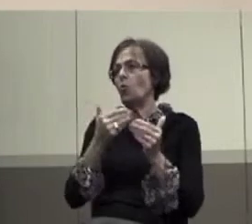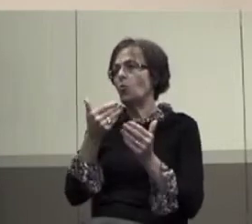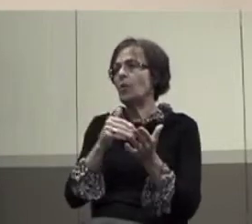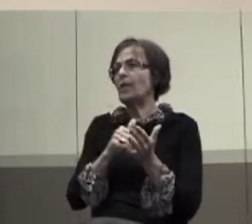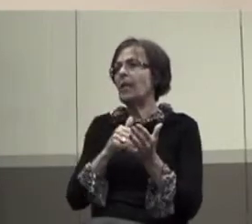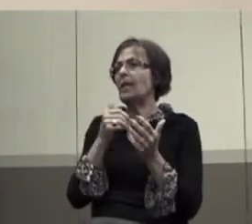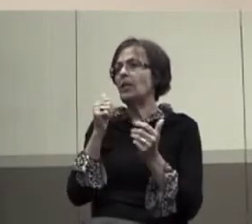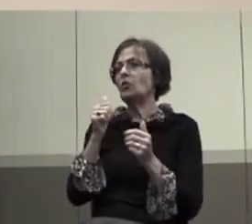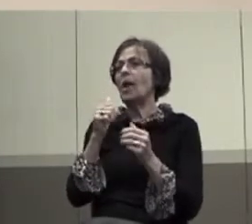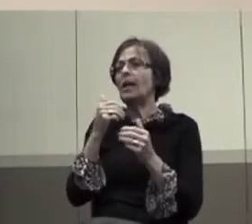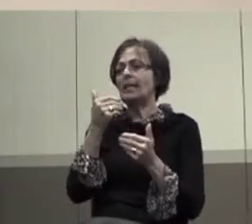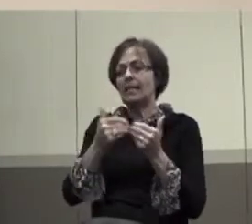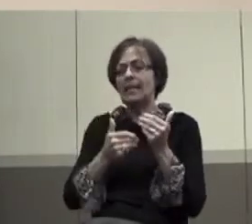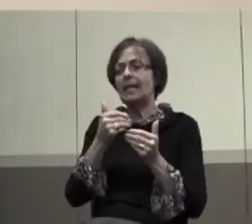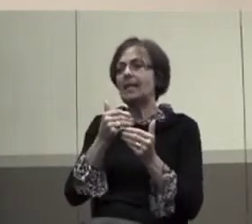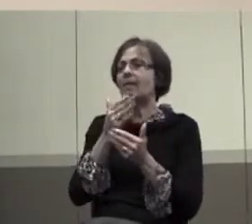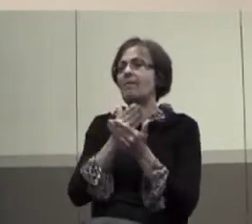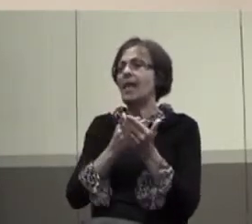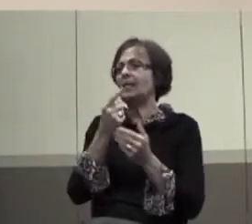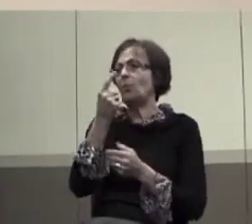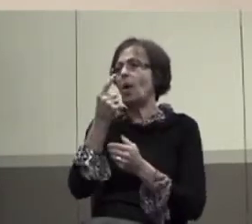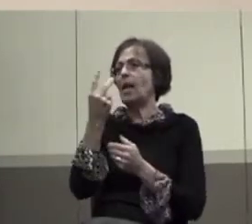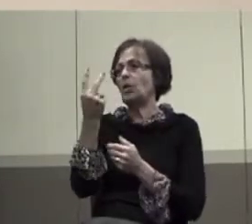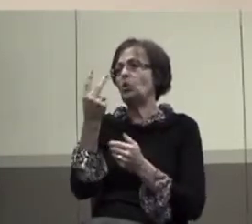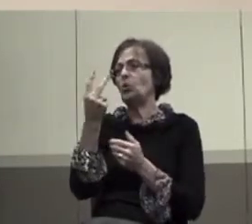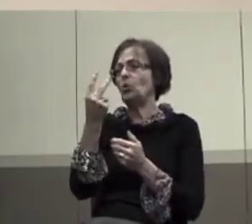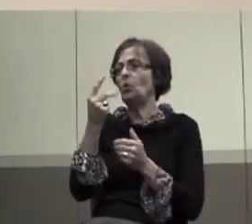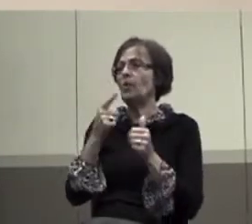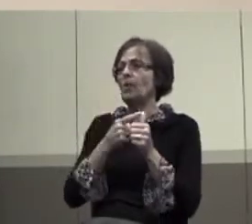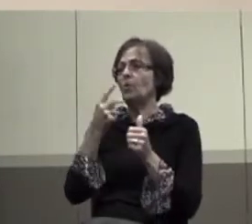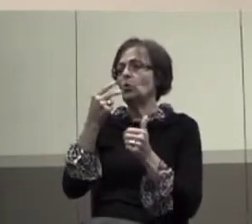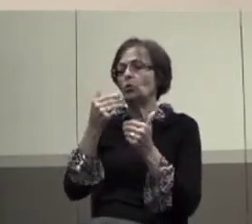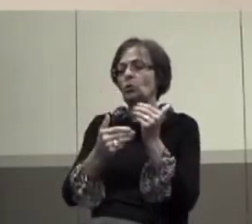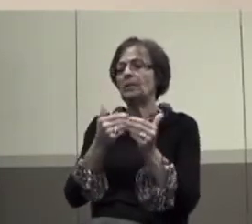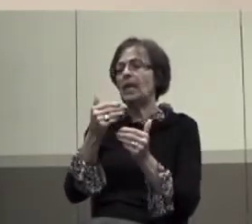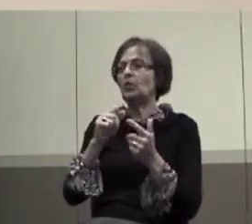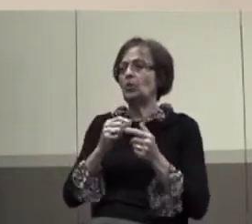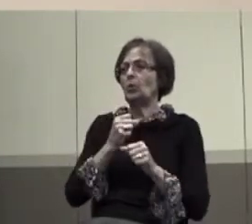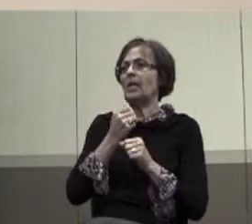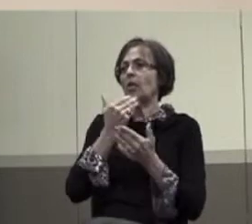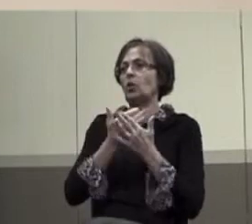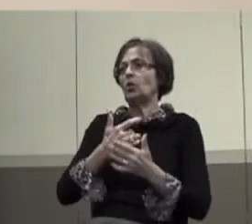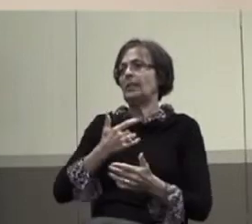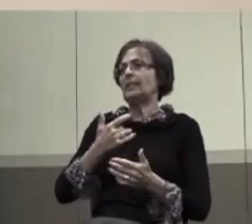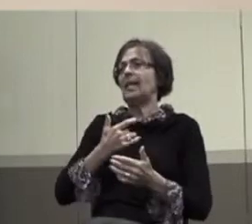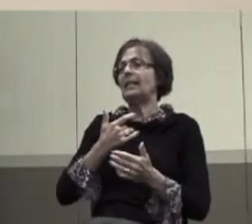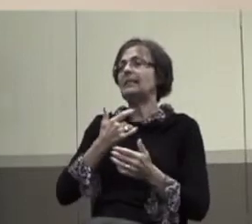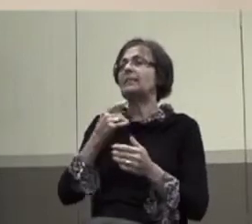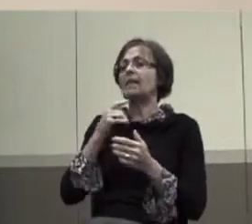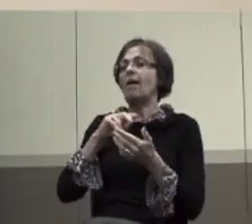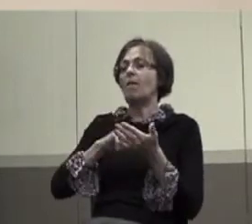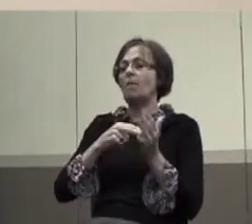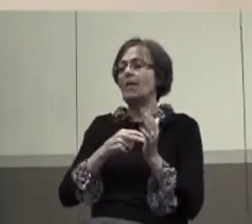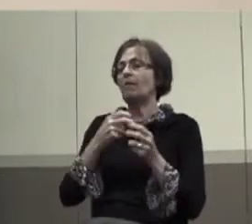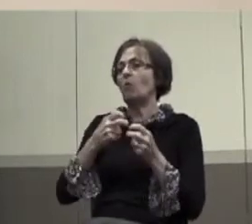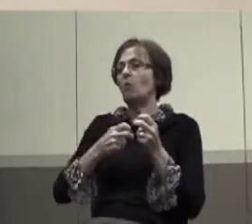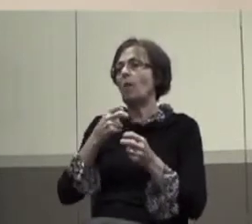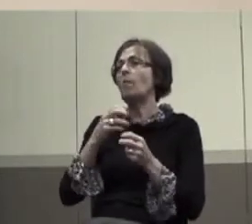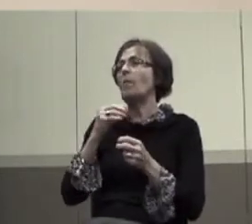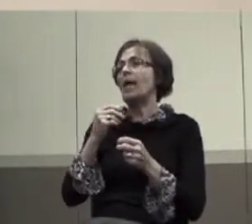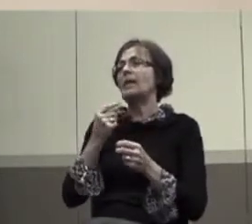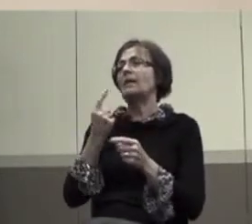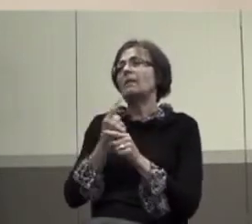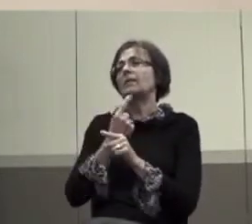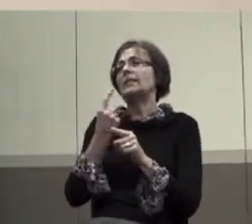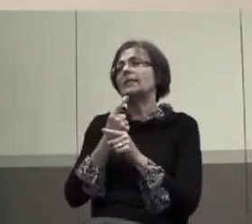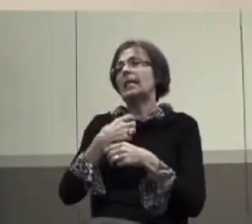get into that phase 1 and phase 2, those first 2 stages, to get a good sense of what's a meaningful problem and what's the desired